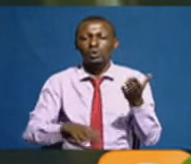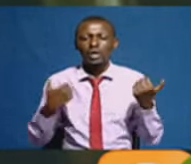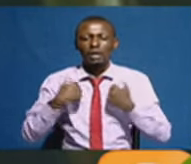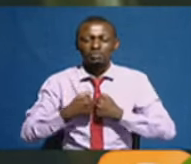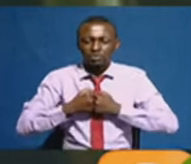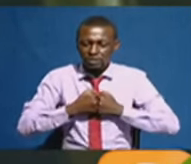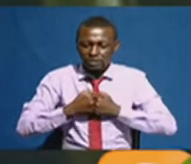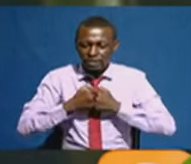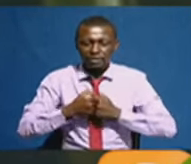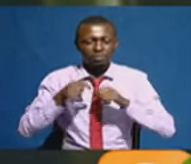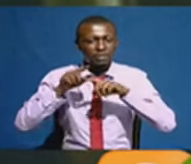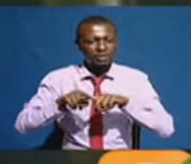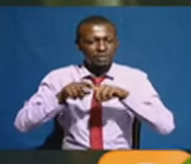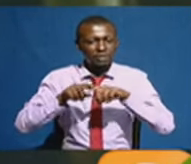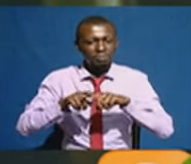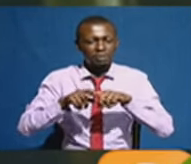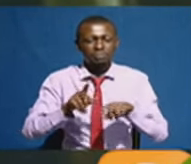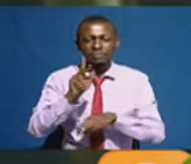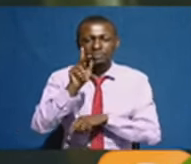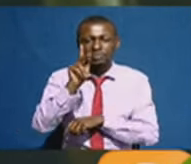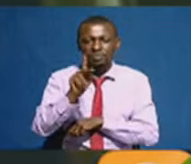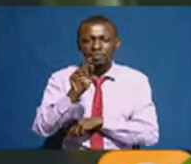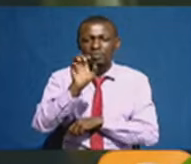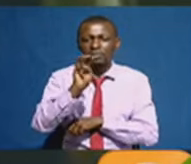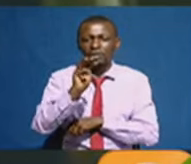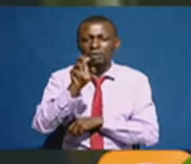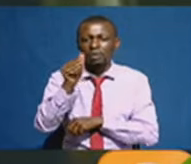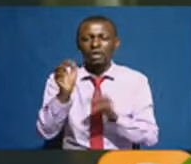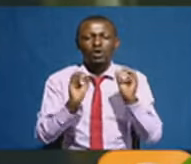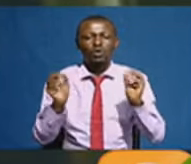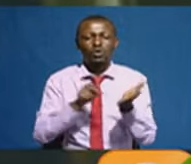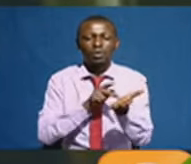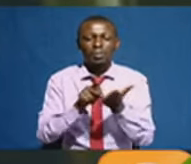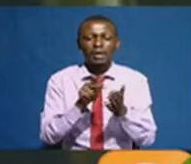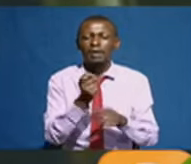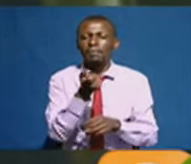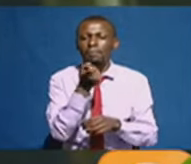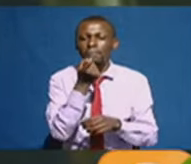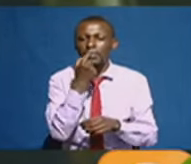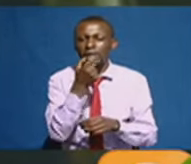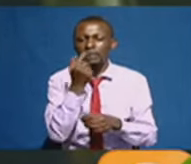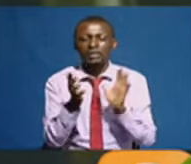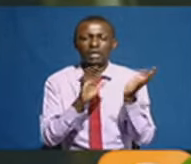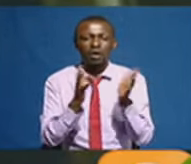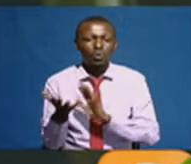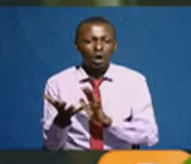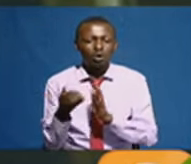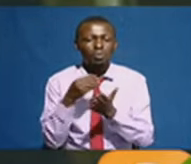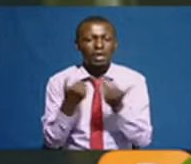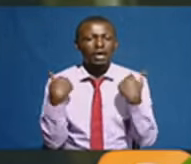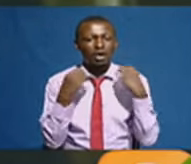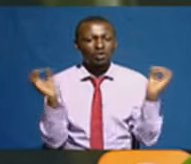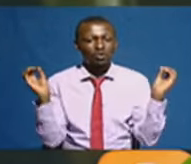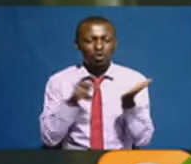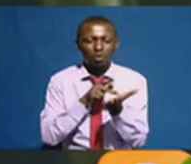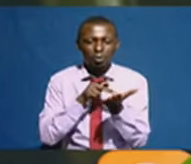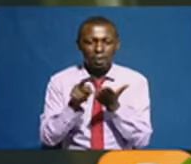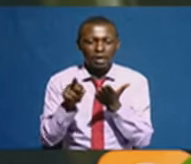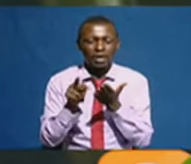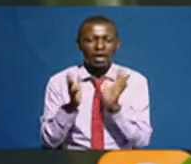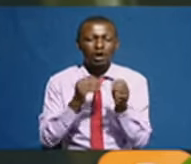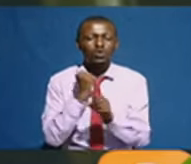KEMSA, which serves the public hospitals. How are they supposed to procure drugs? If there's no money, how are they supposed to pay their employees who now